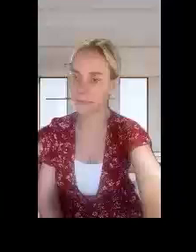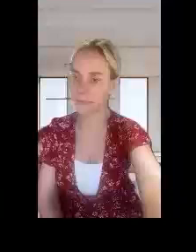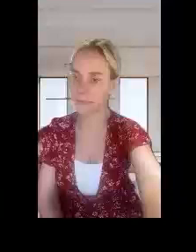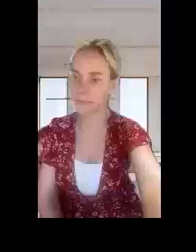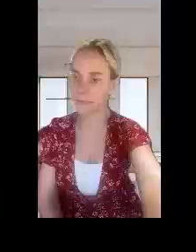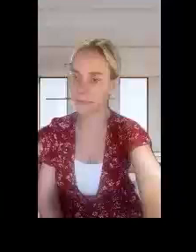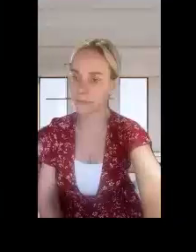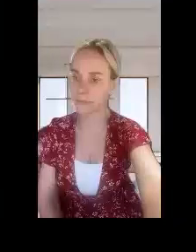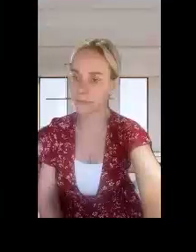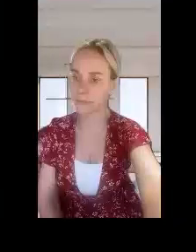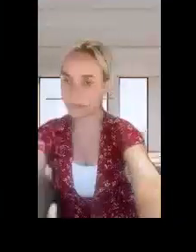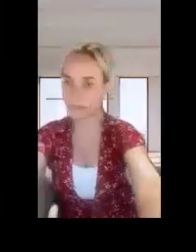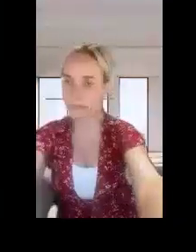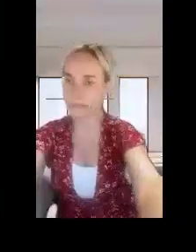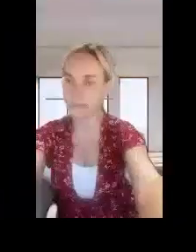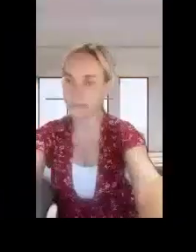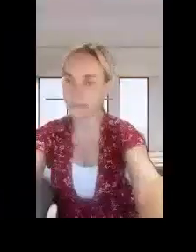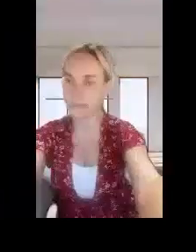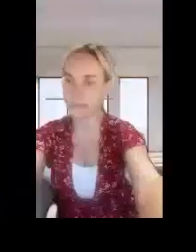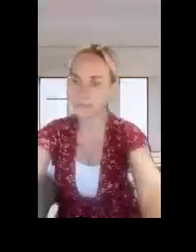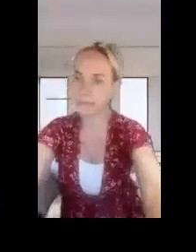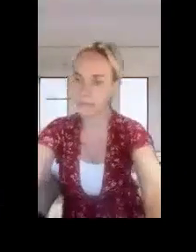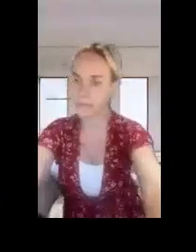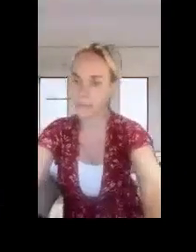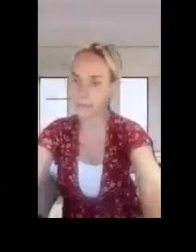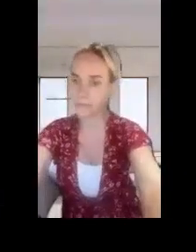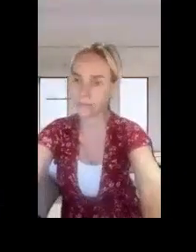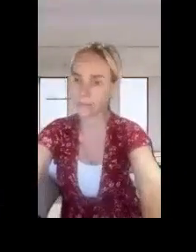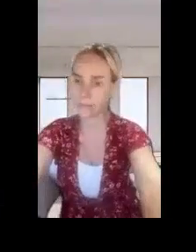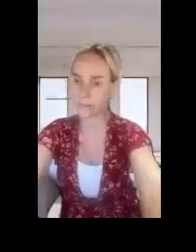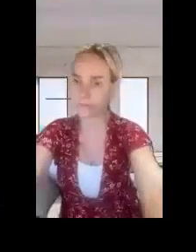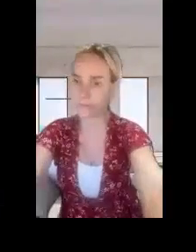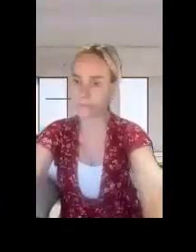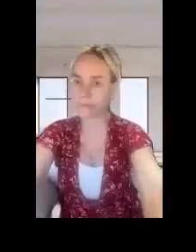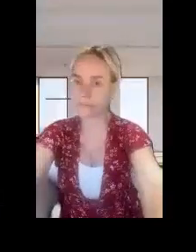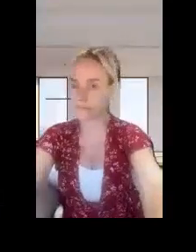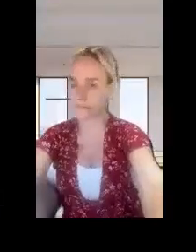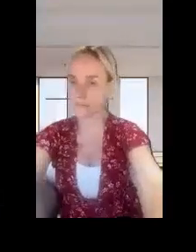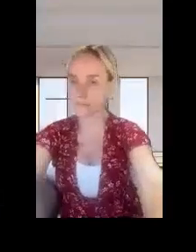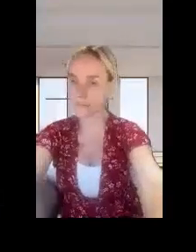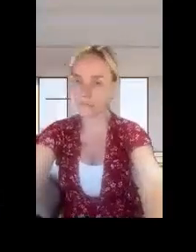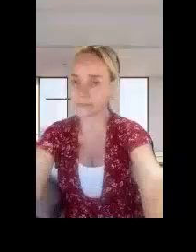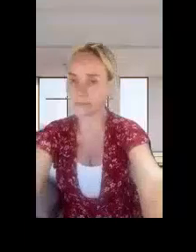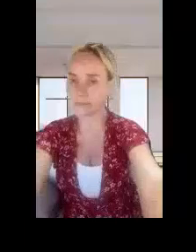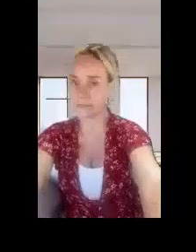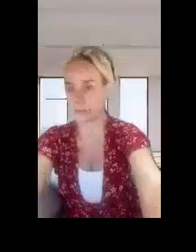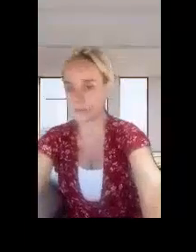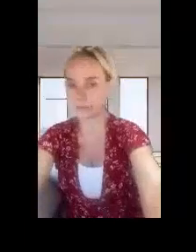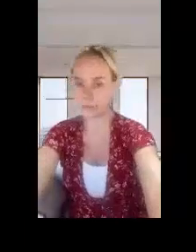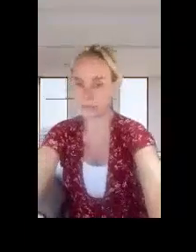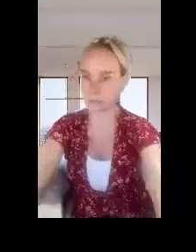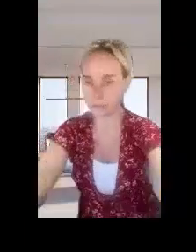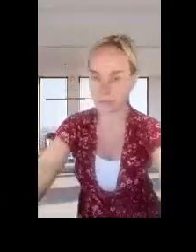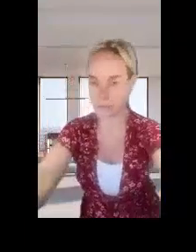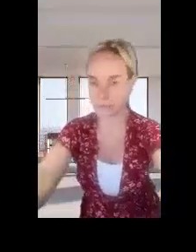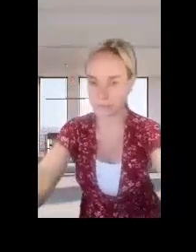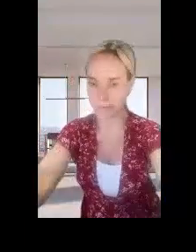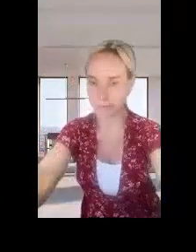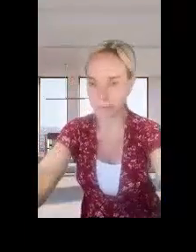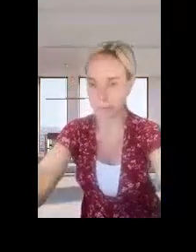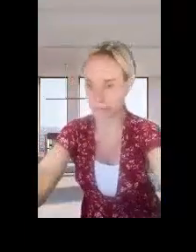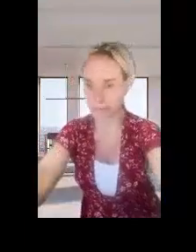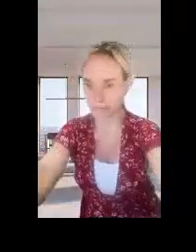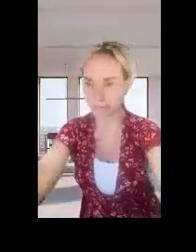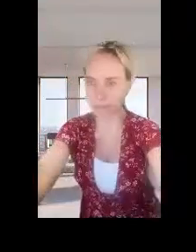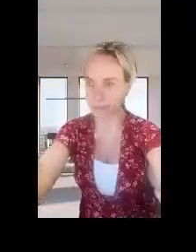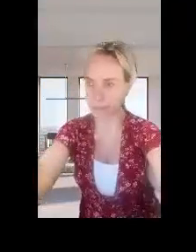Anishinaabe, also known today as the Mississaugas of the Credit, the rightful caretakers and title holders of this land. We also